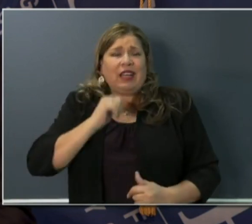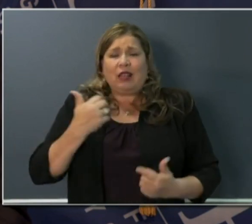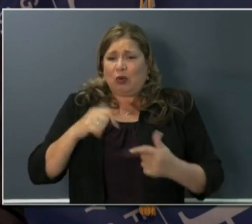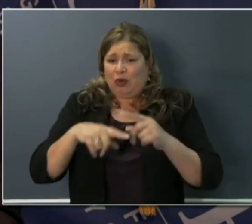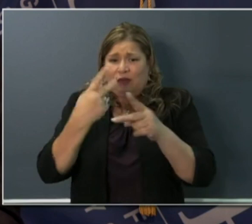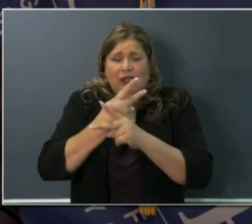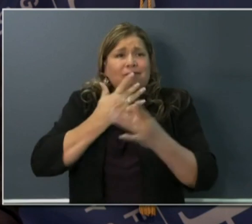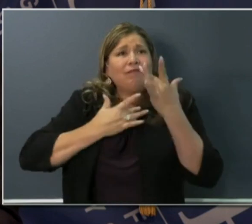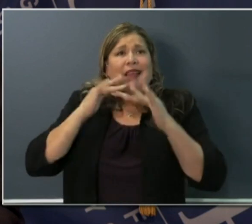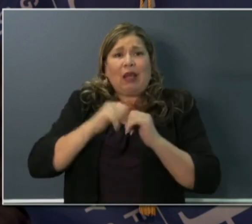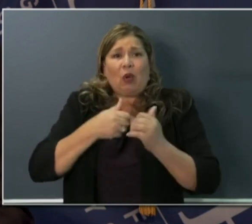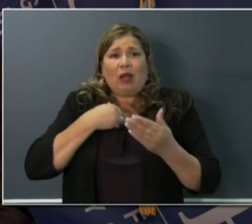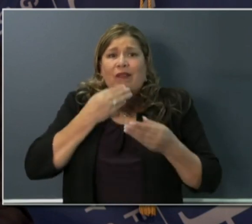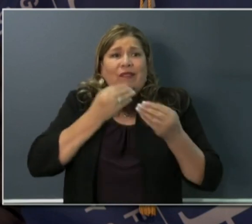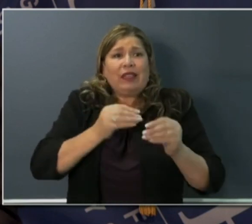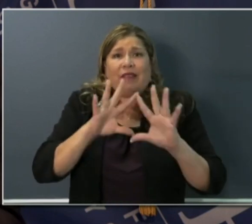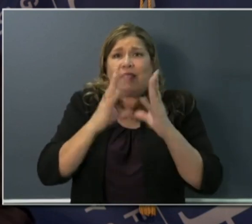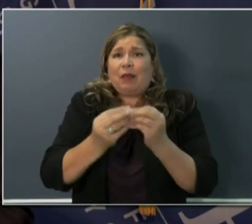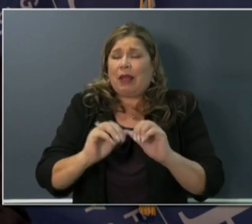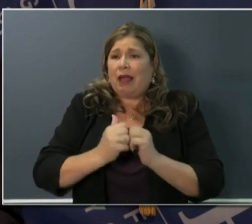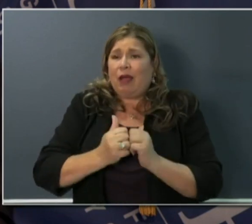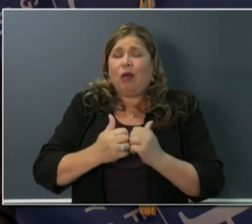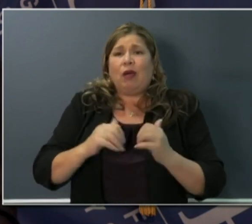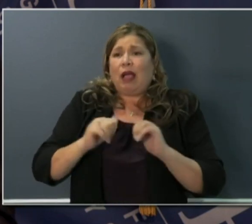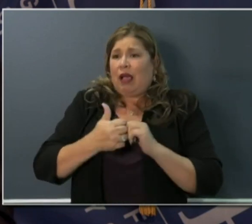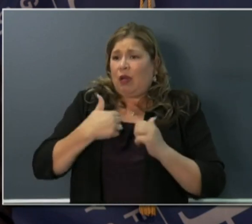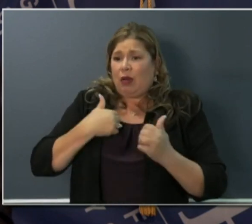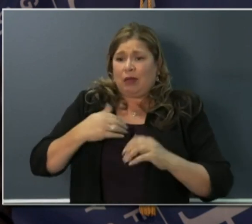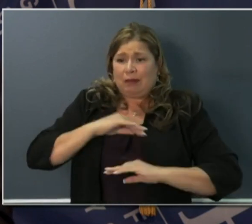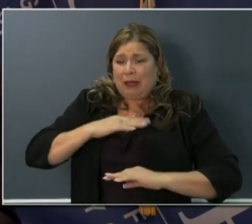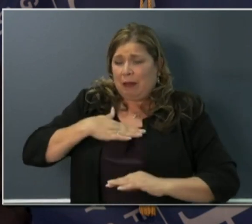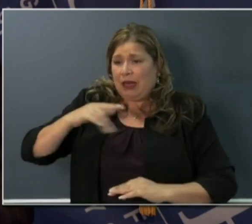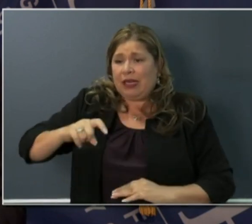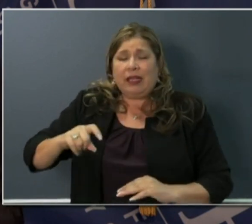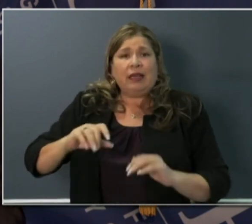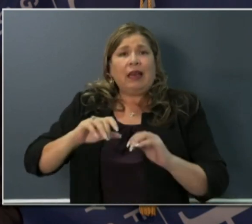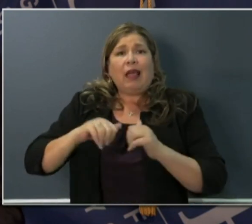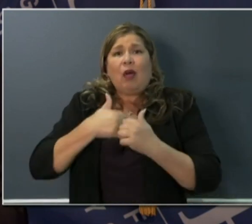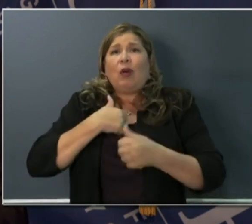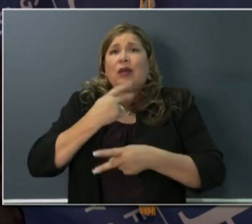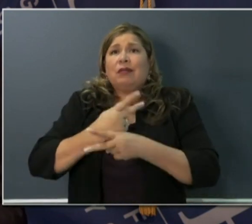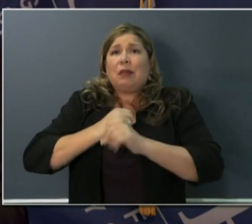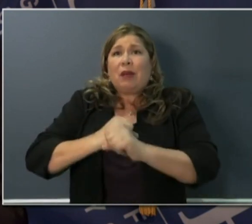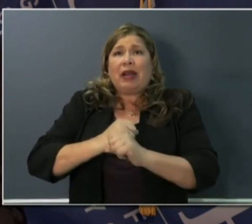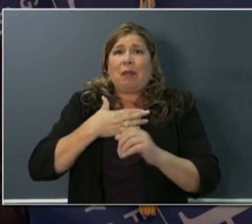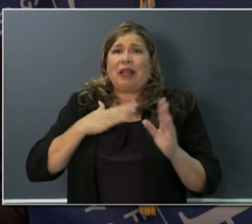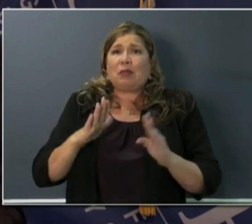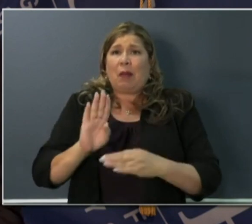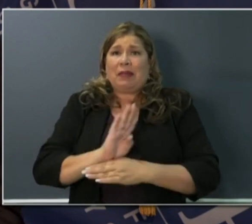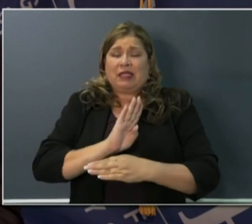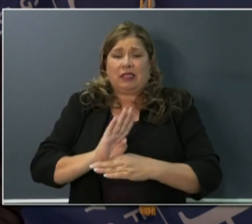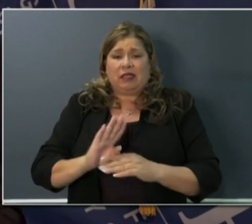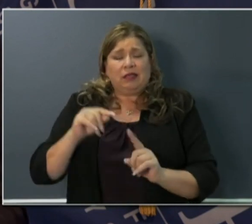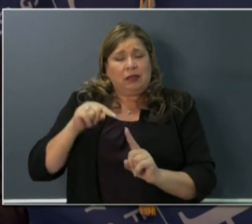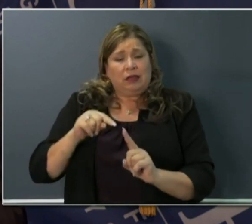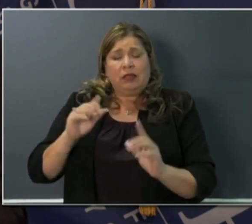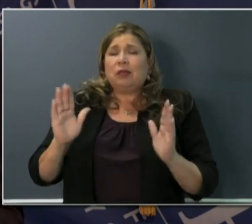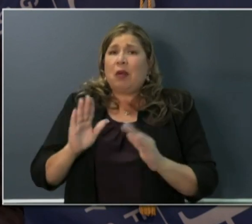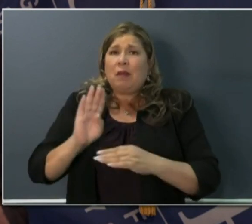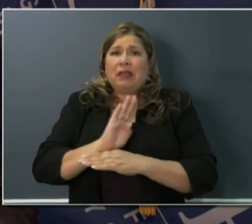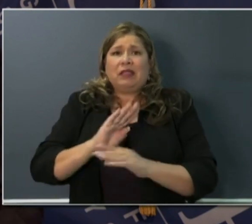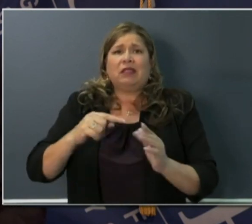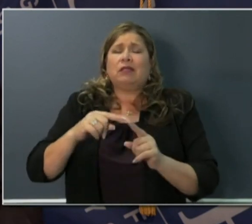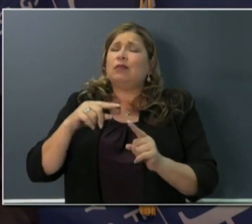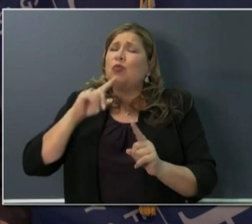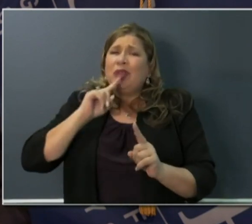to feed themselves, to get to the needs of their small businesses. Small businesses need more support. Small